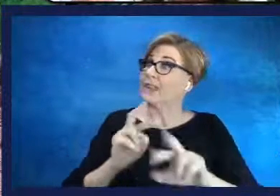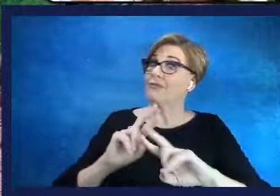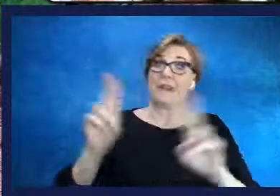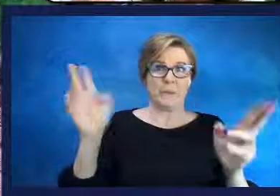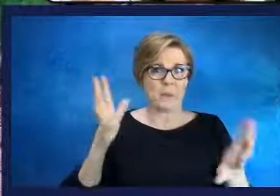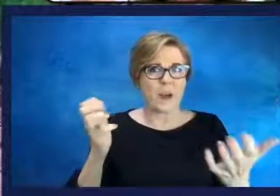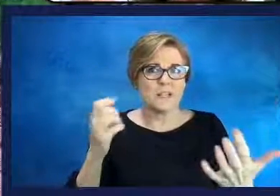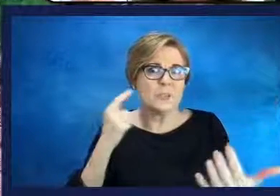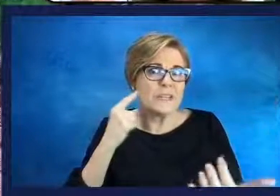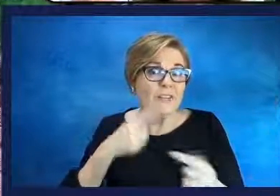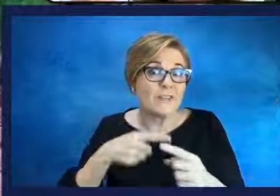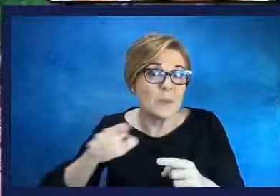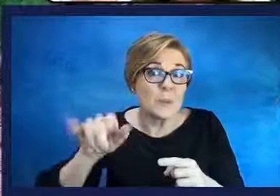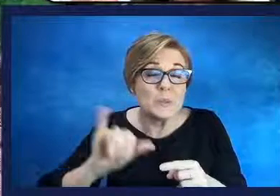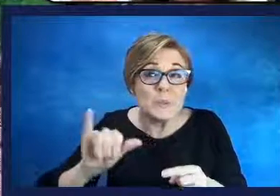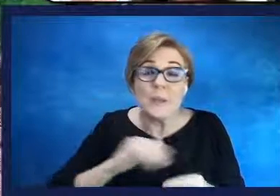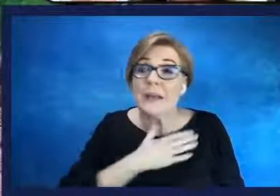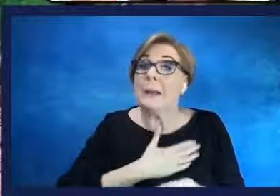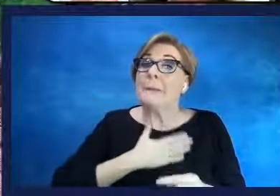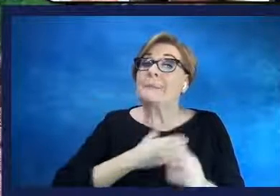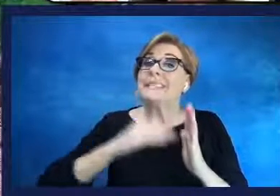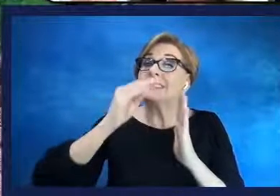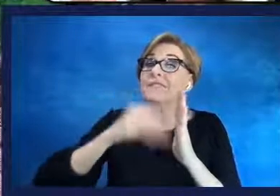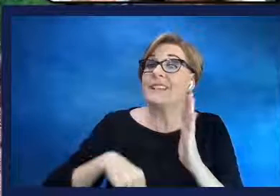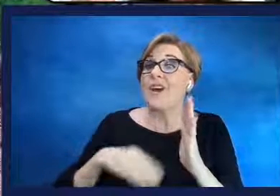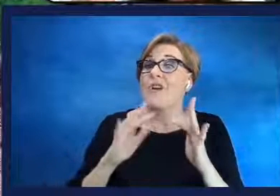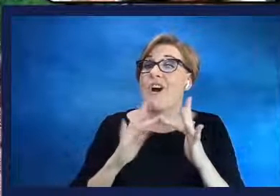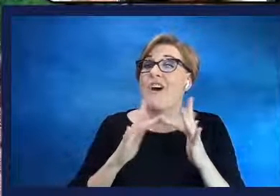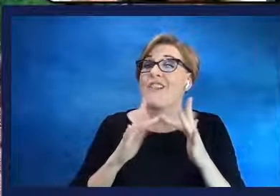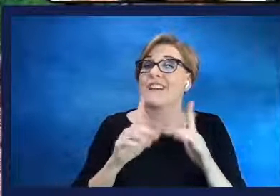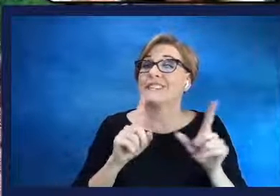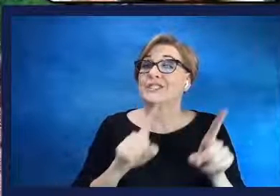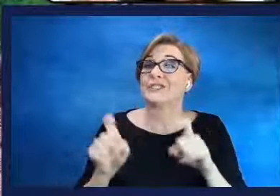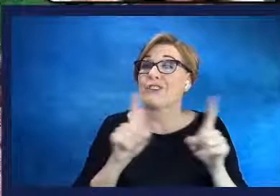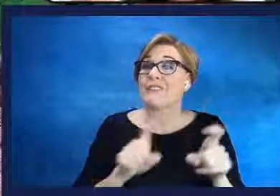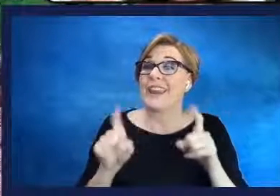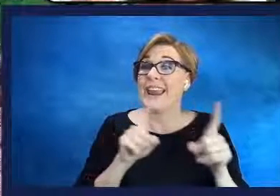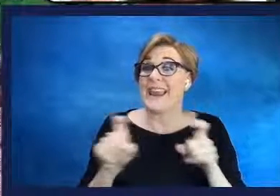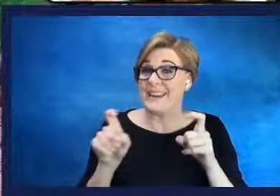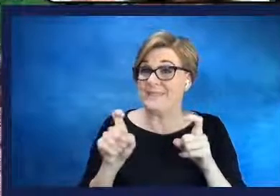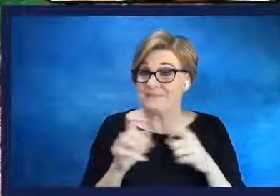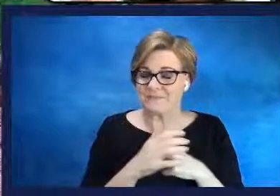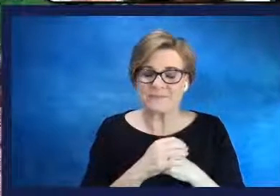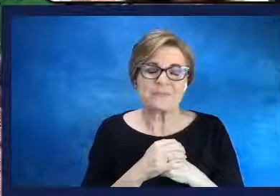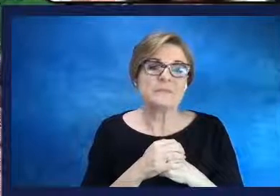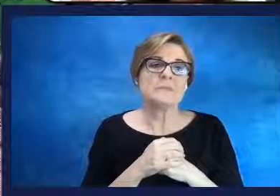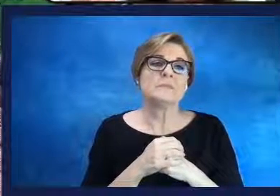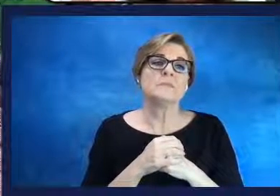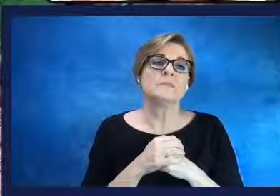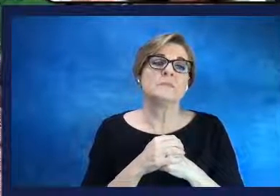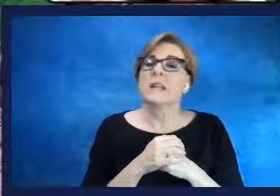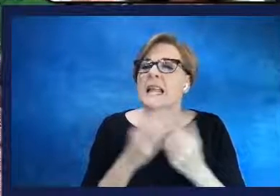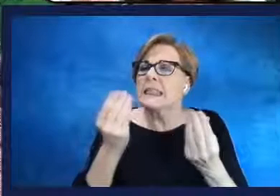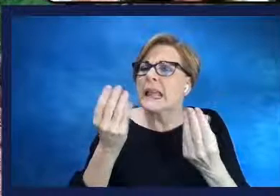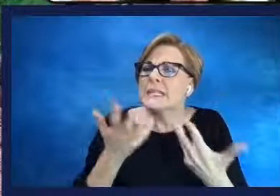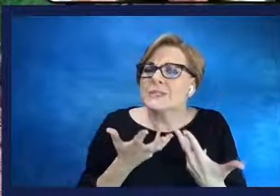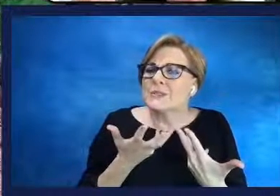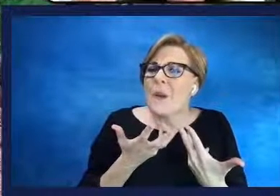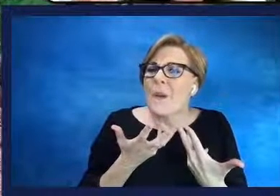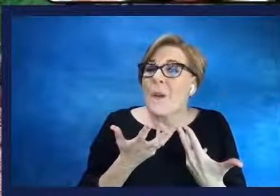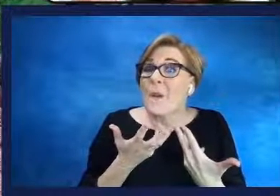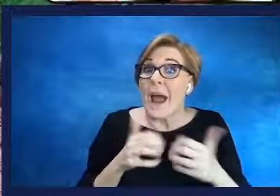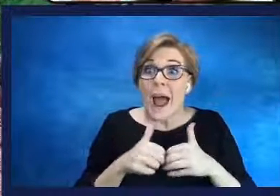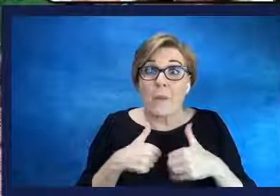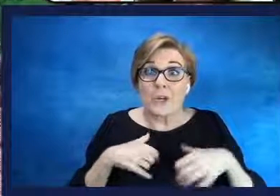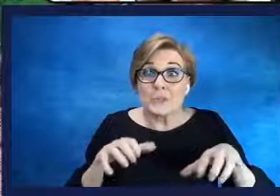So please take a moment to fill out the online survey card that I will send you if you provided your email, and let us know how we're doing. Join us